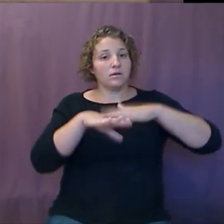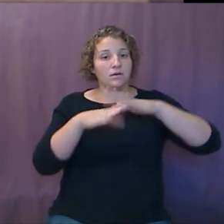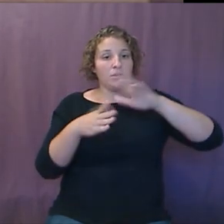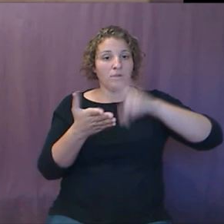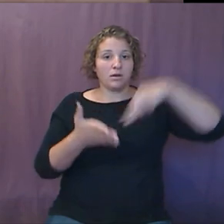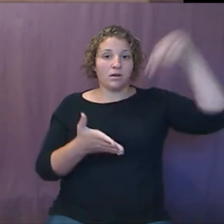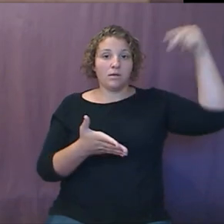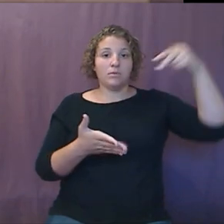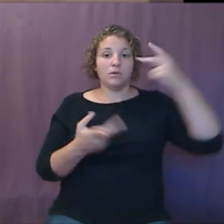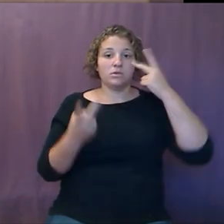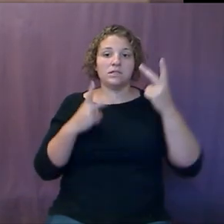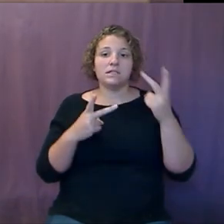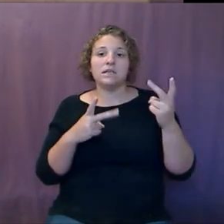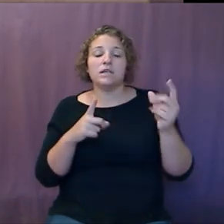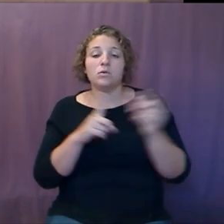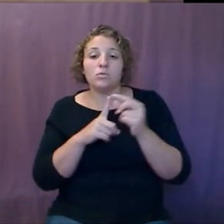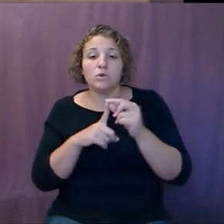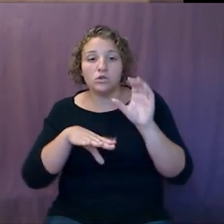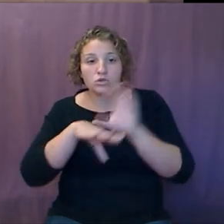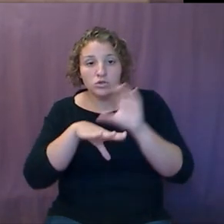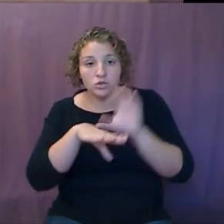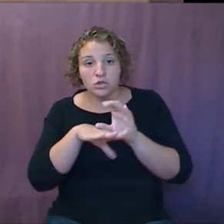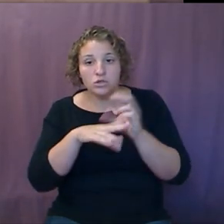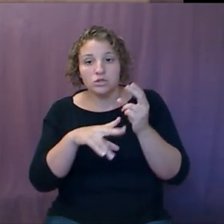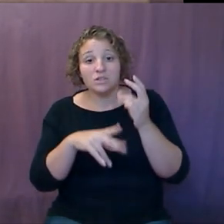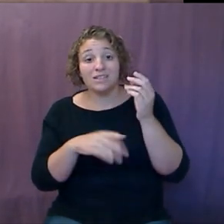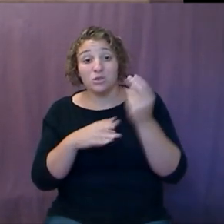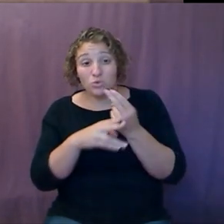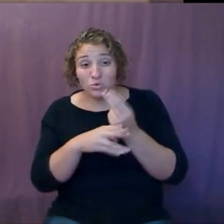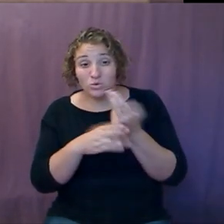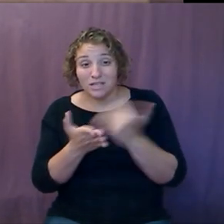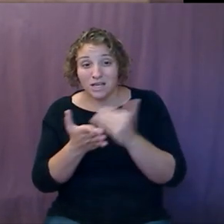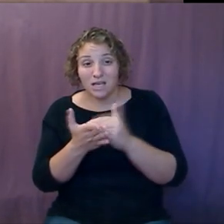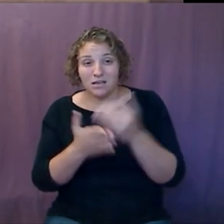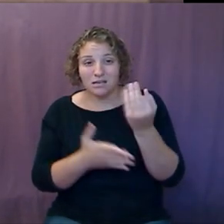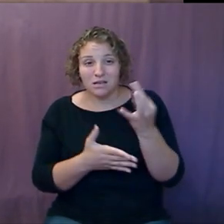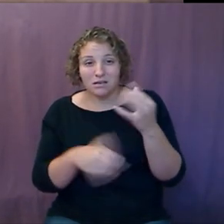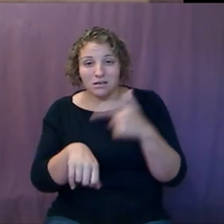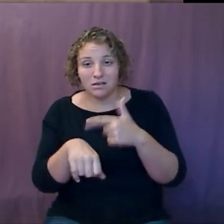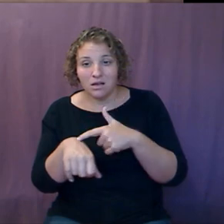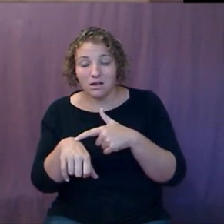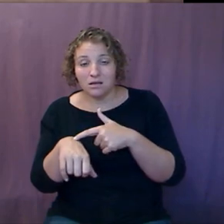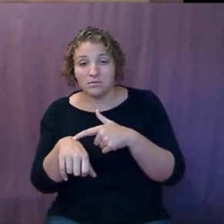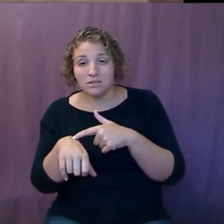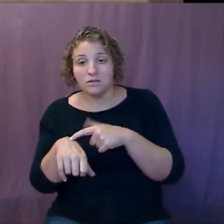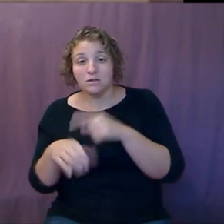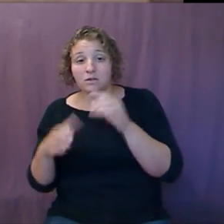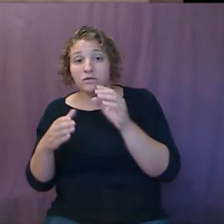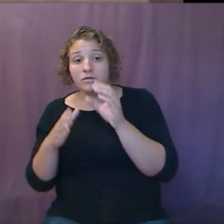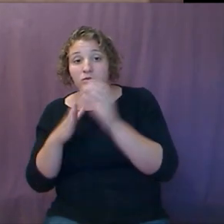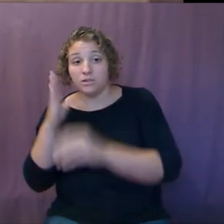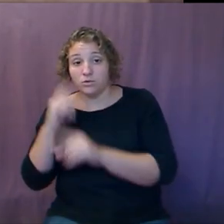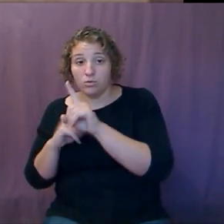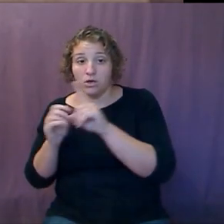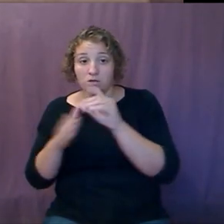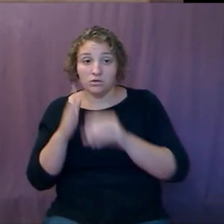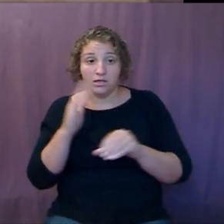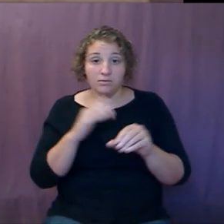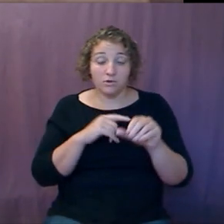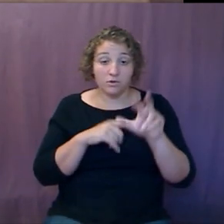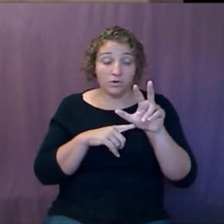word church used 19 times in chapter 1 through chapter 3 we hear come up here and you don't see the church again until chapter